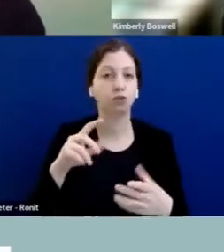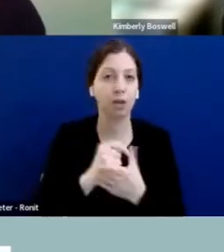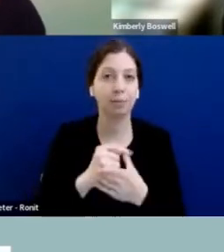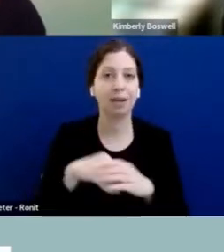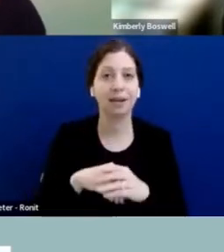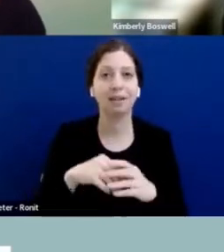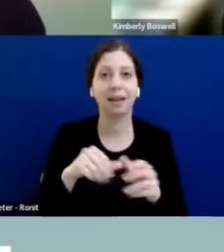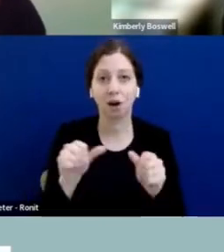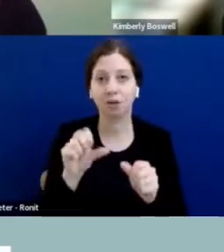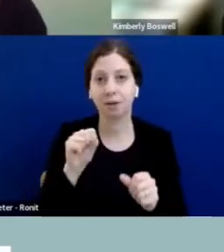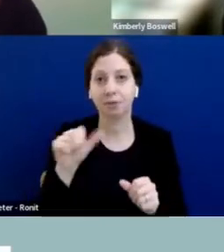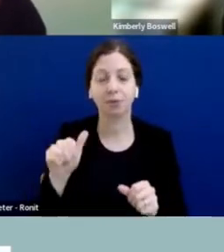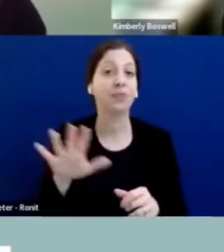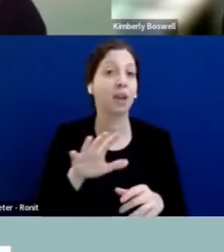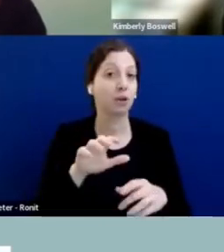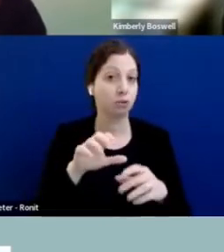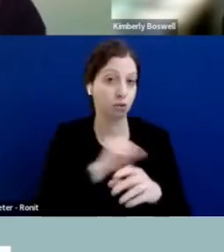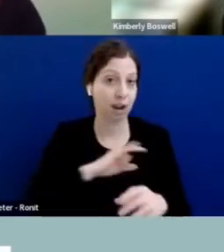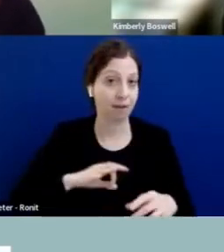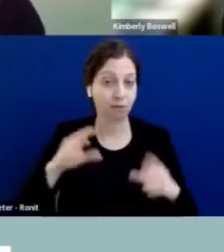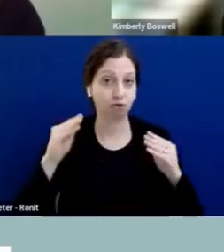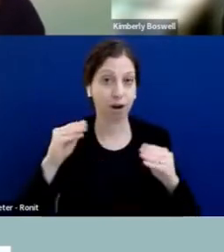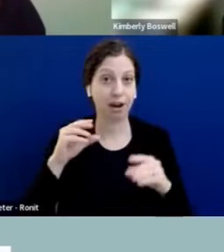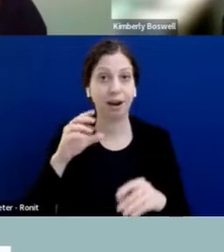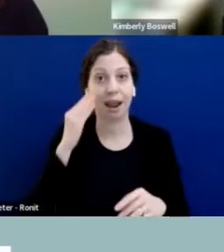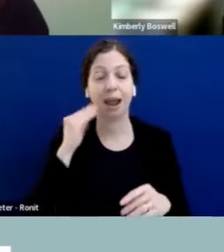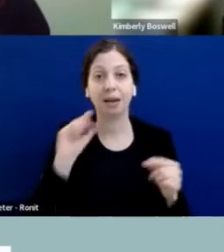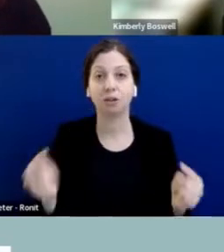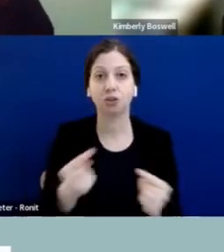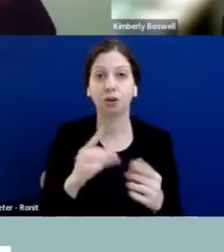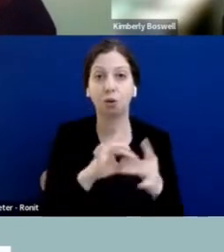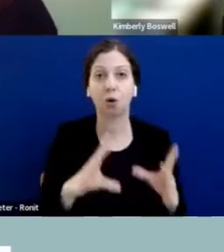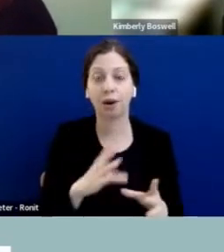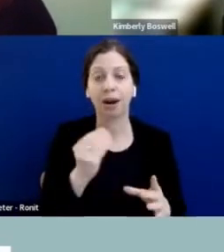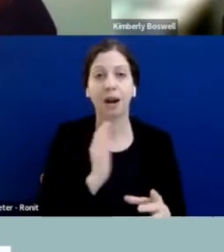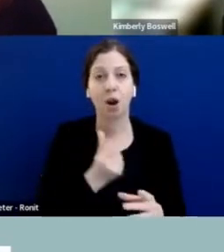their staff trained this head injury coordinator and our grant